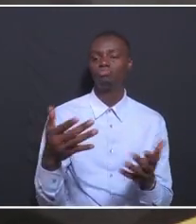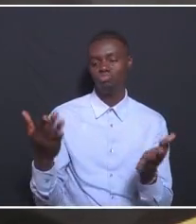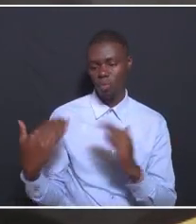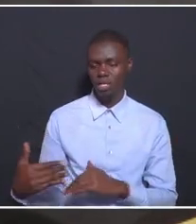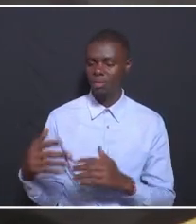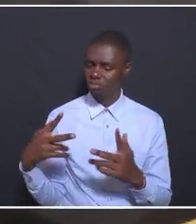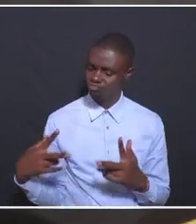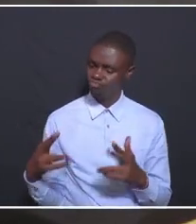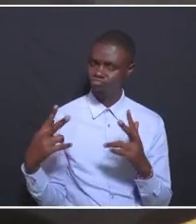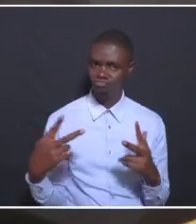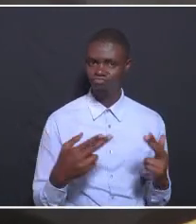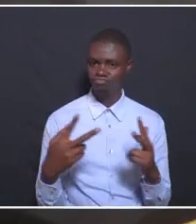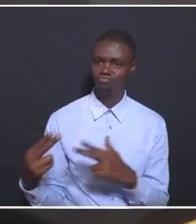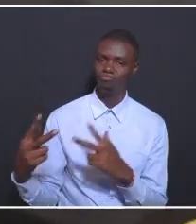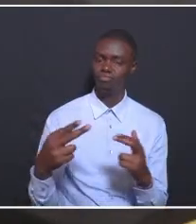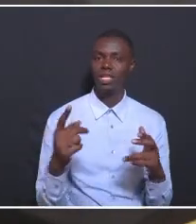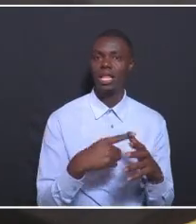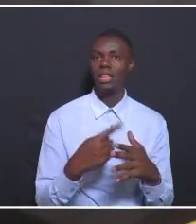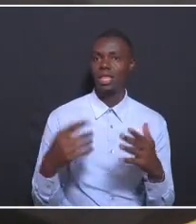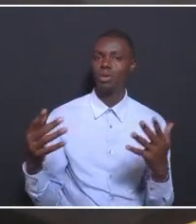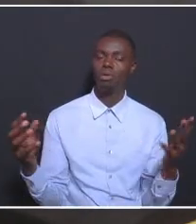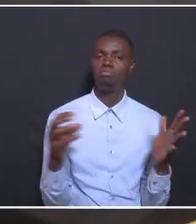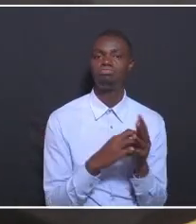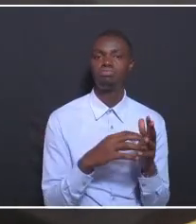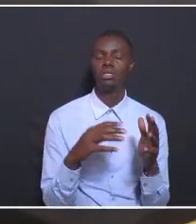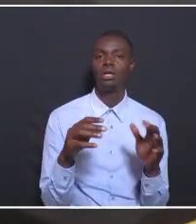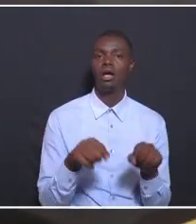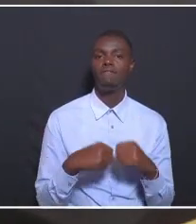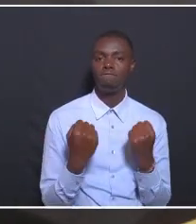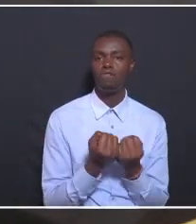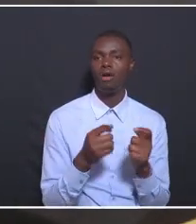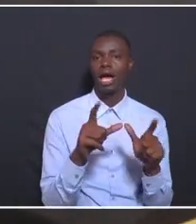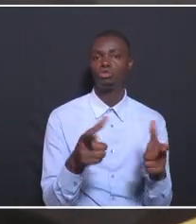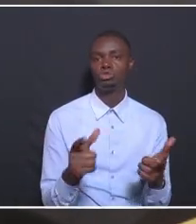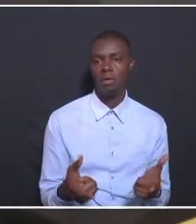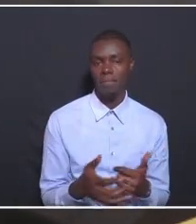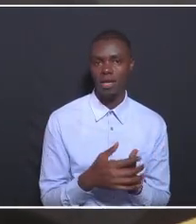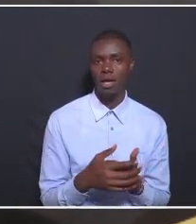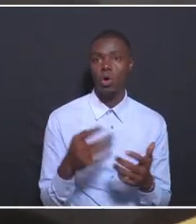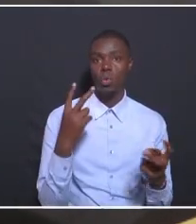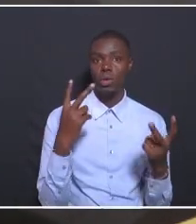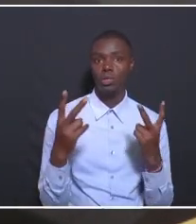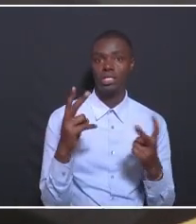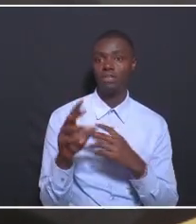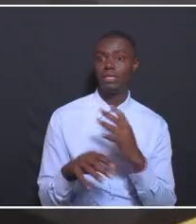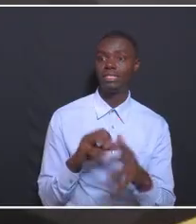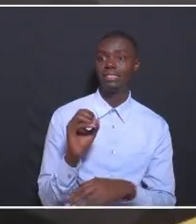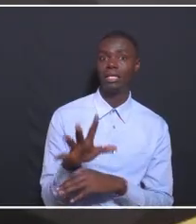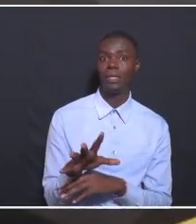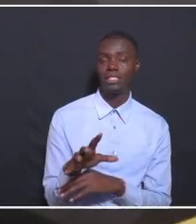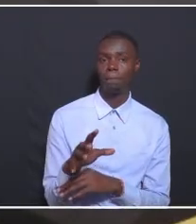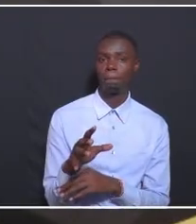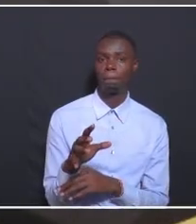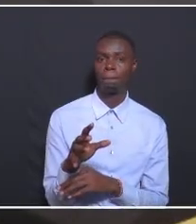to edit, and then that's when we looked at it in a very cinematic, or rather, let